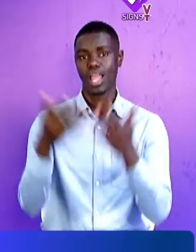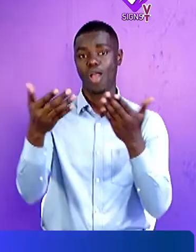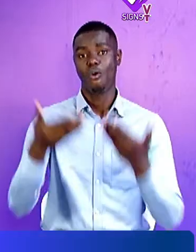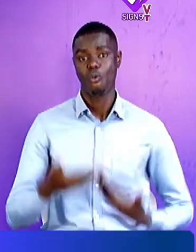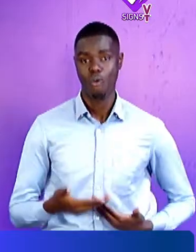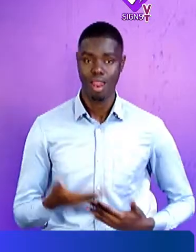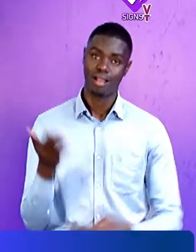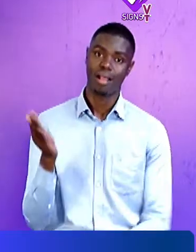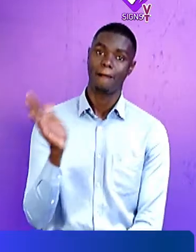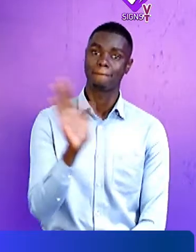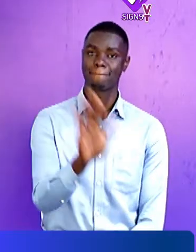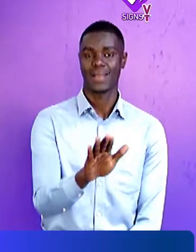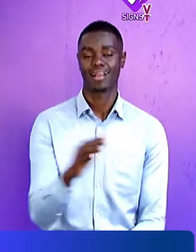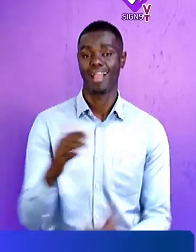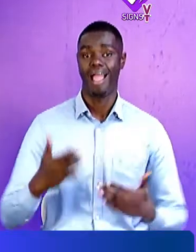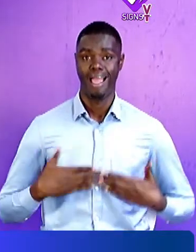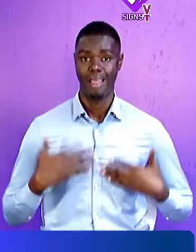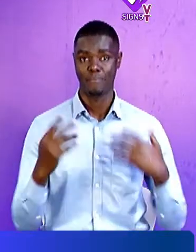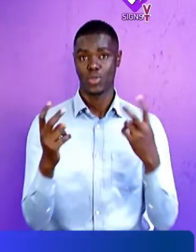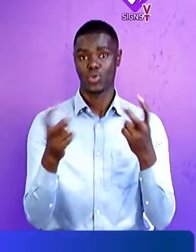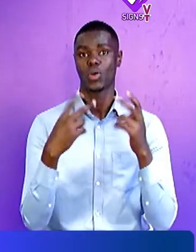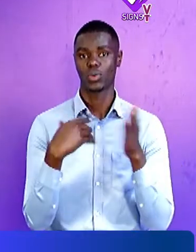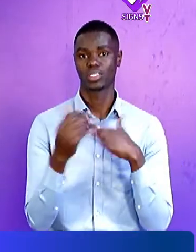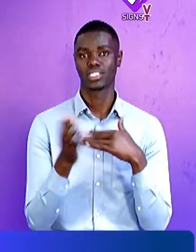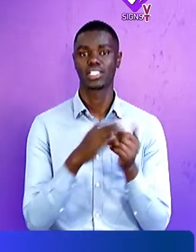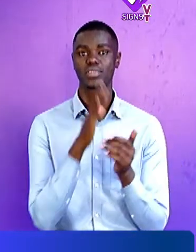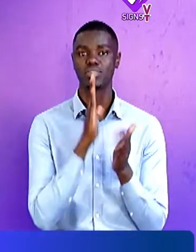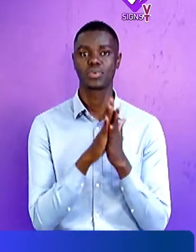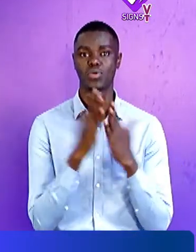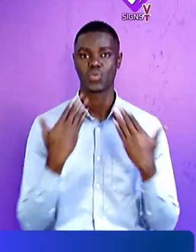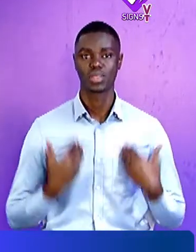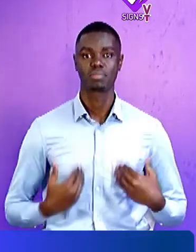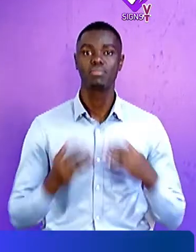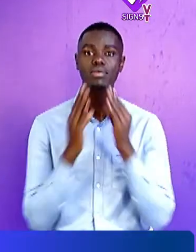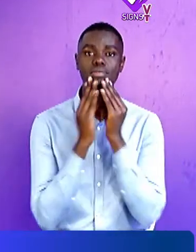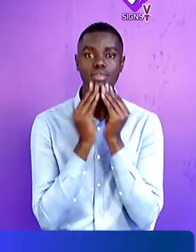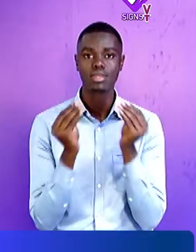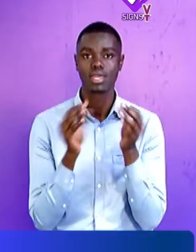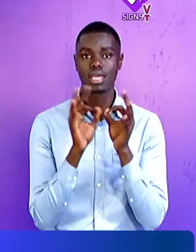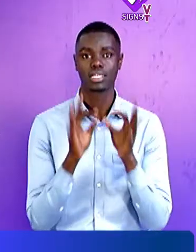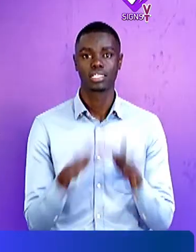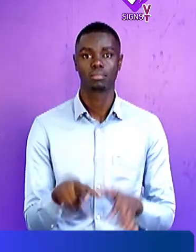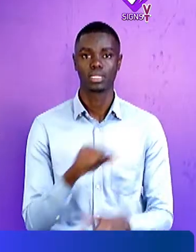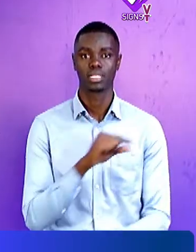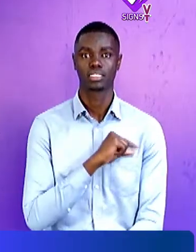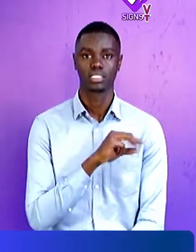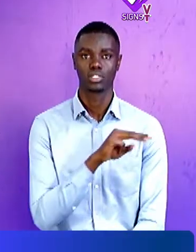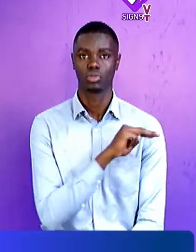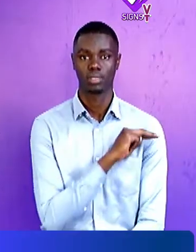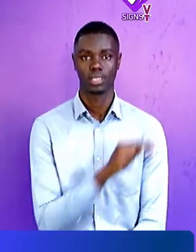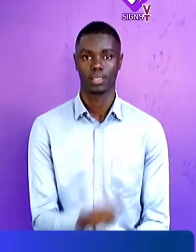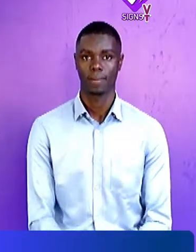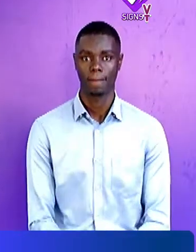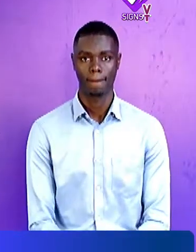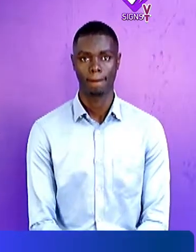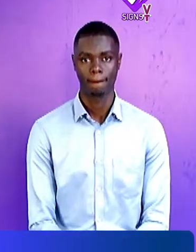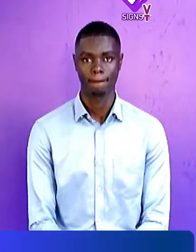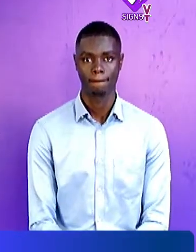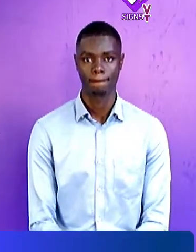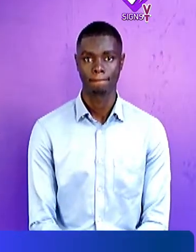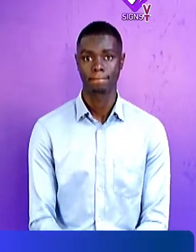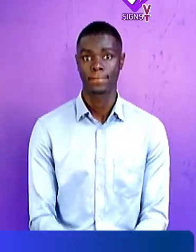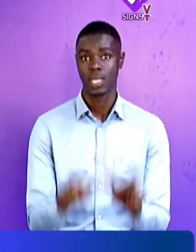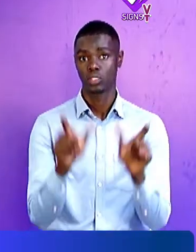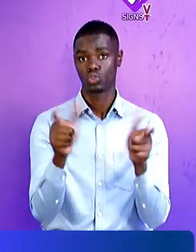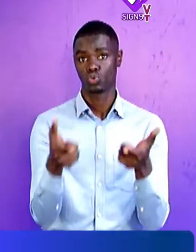Welcome back from that break. Glad you're still watching Science Breakfast with me, Alan Hubbard, and the sign language interpreter is Gideon Minor. In studio,